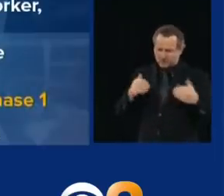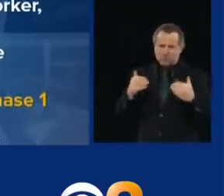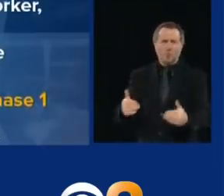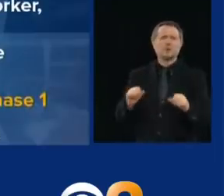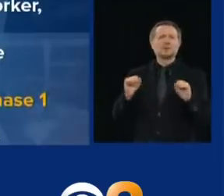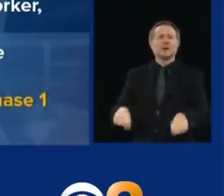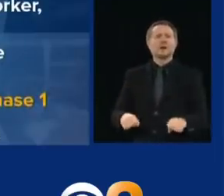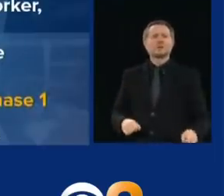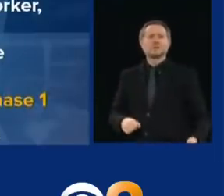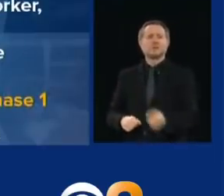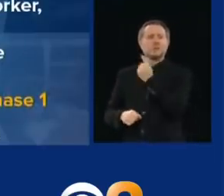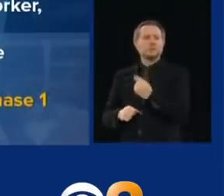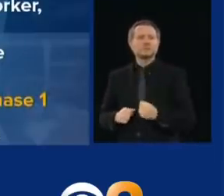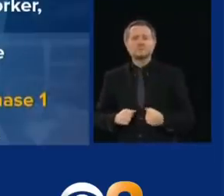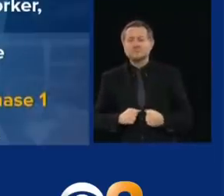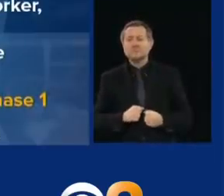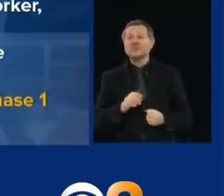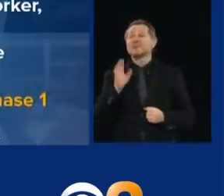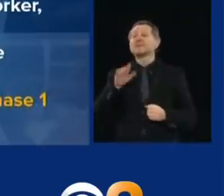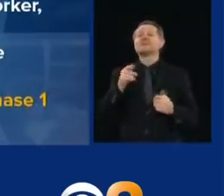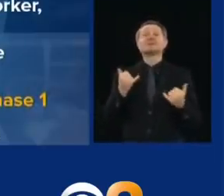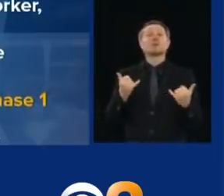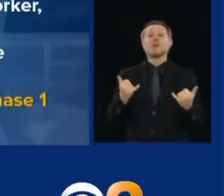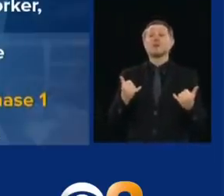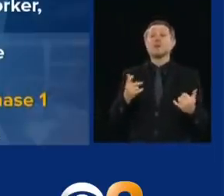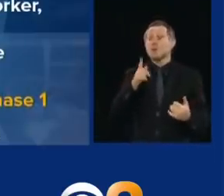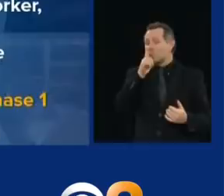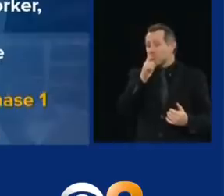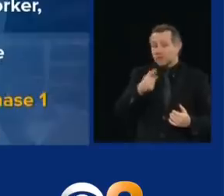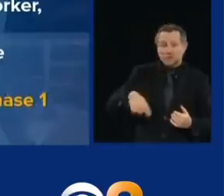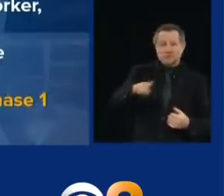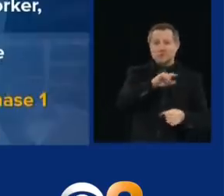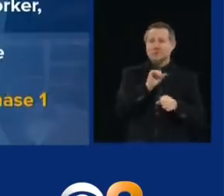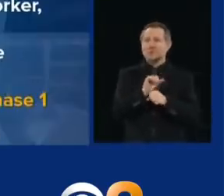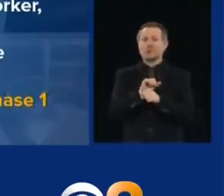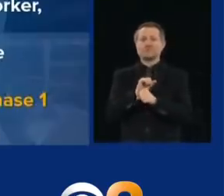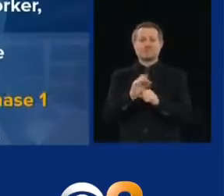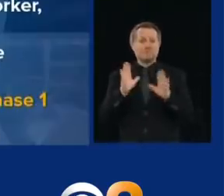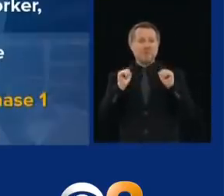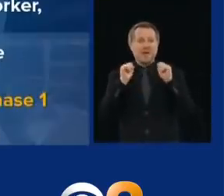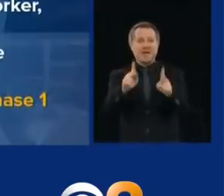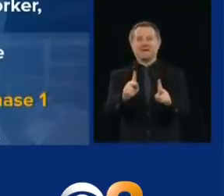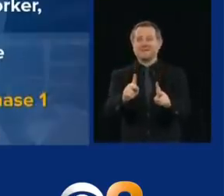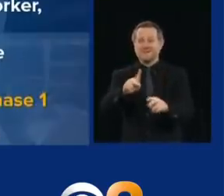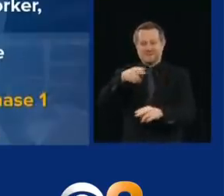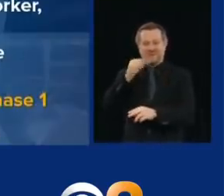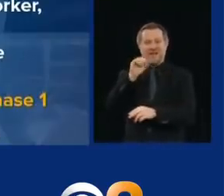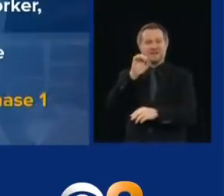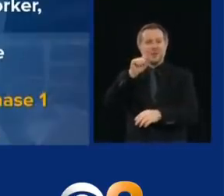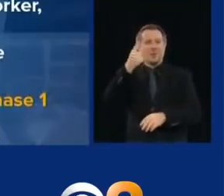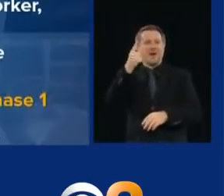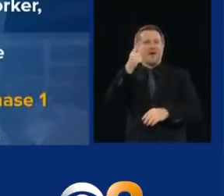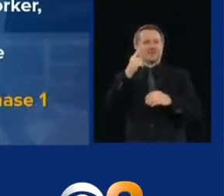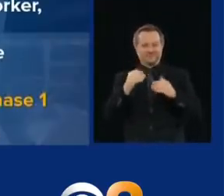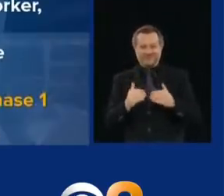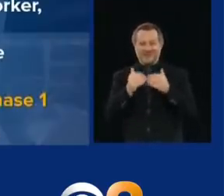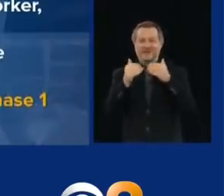And we're increasing it today. Any individual who would return to work in phase